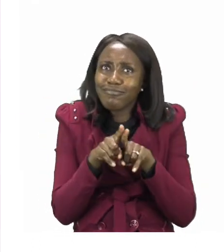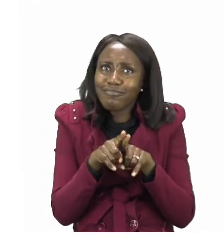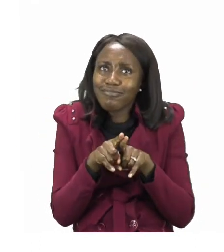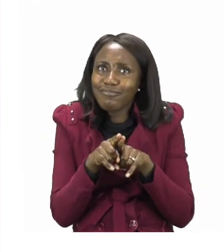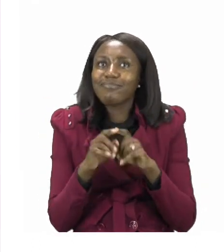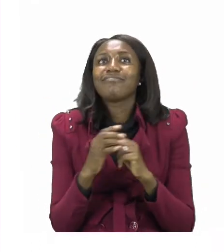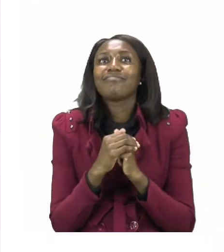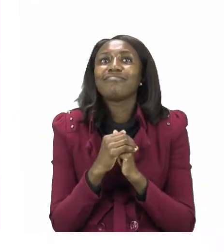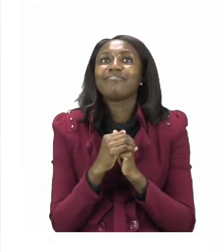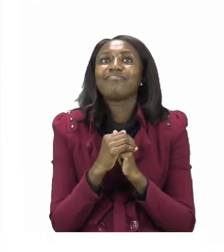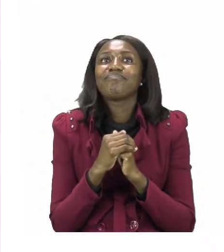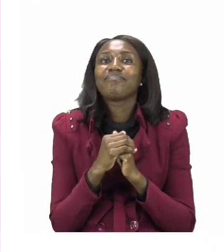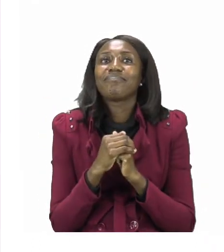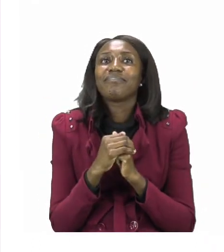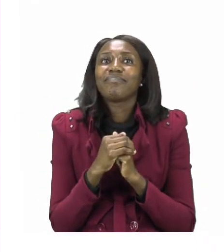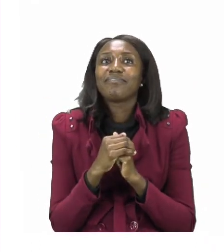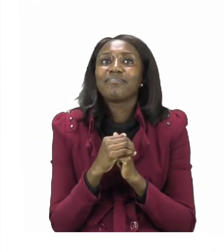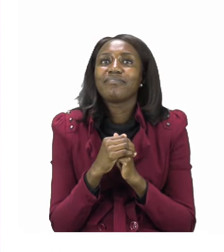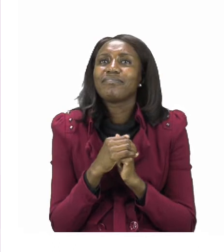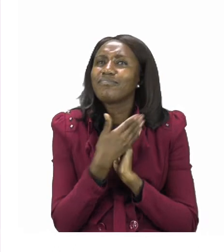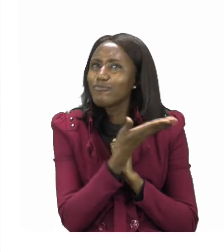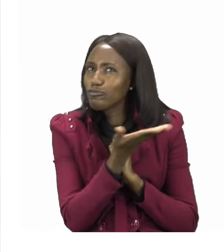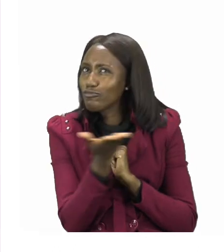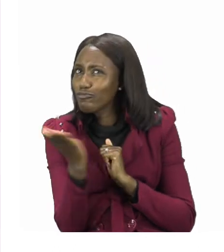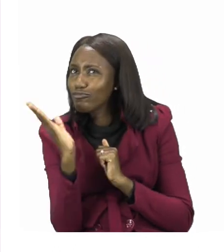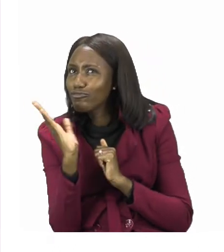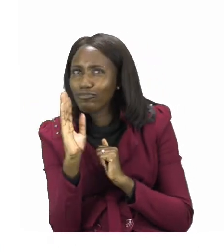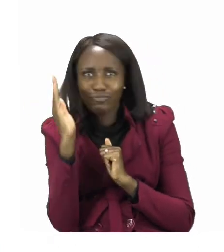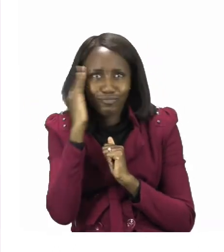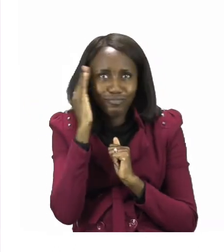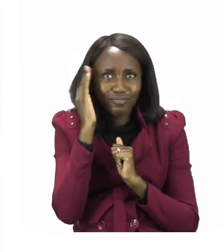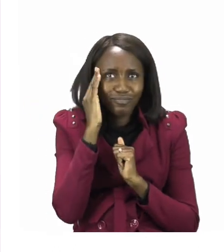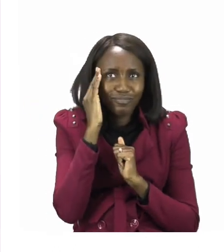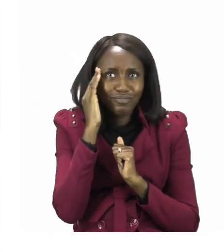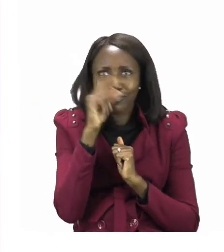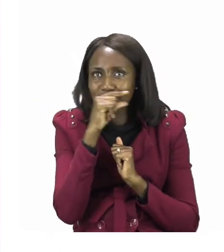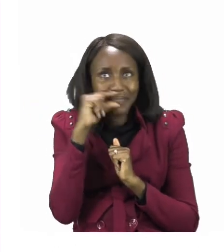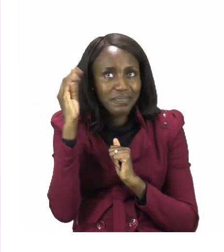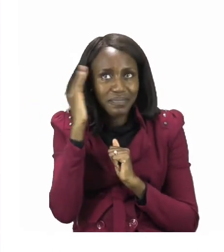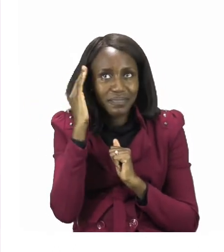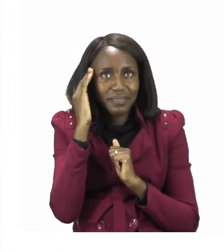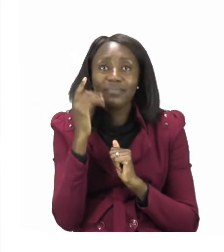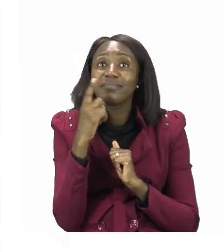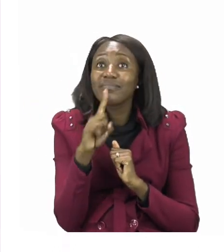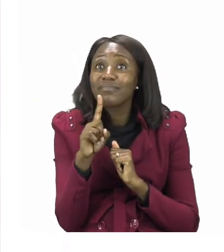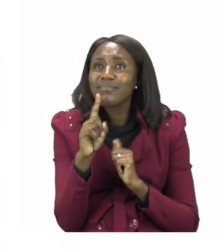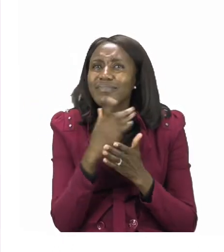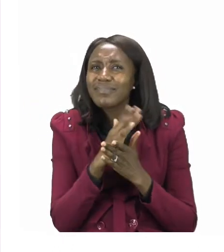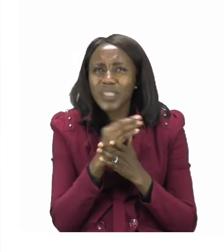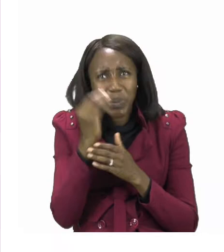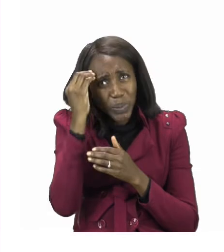2D lookalikes. Now, all the shapes there, we know them, and we even know their names. But some of the